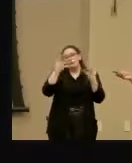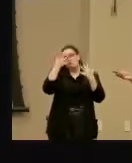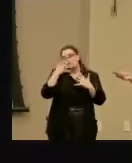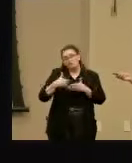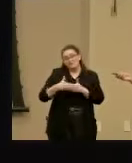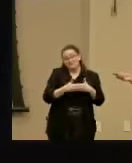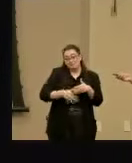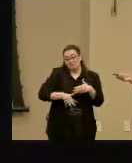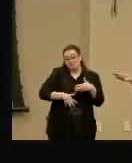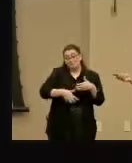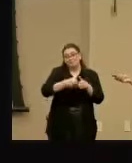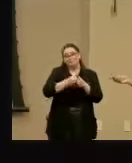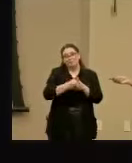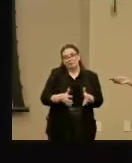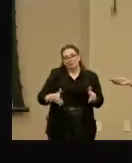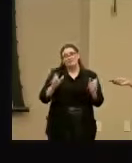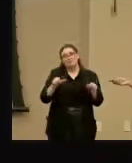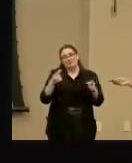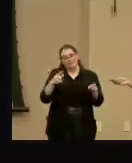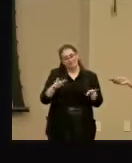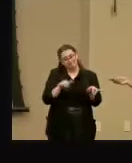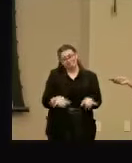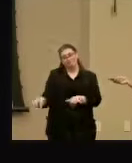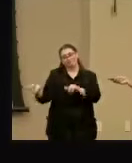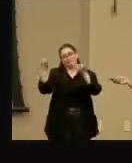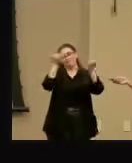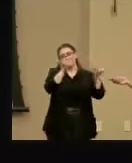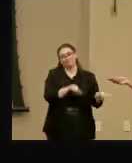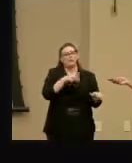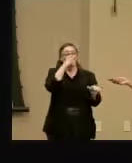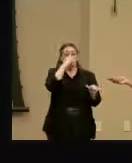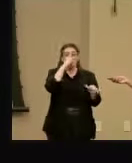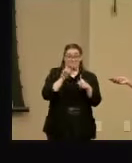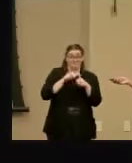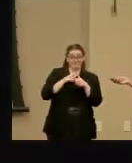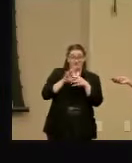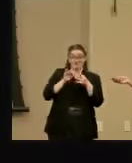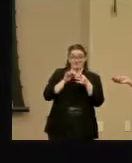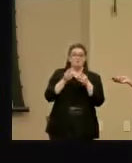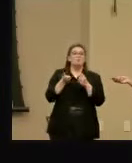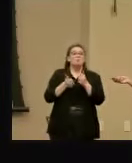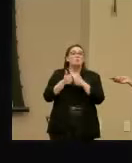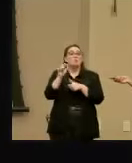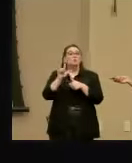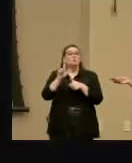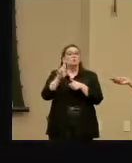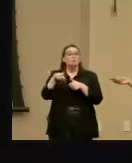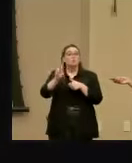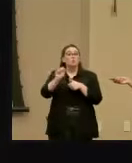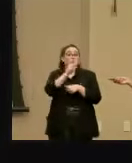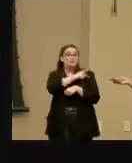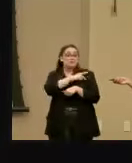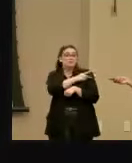miscarriage in the general female population. And again, going back to the first thing I mentioned, the majority of lupus pregnancies